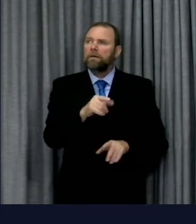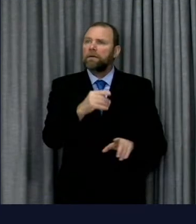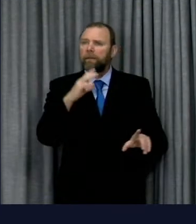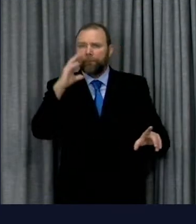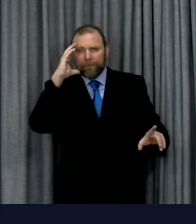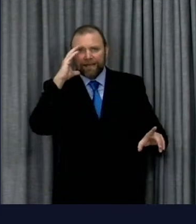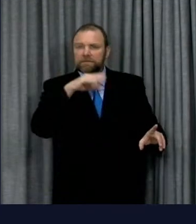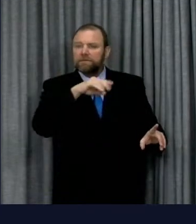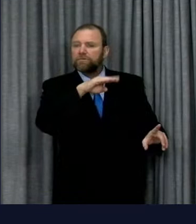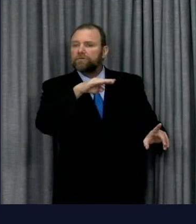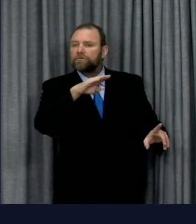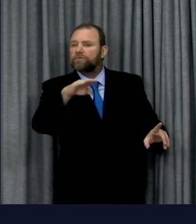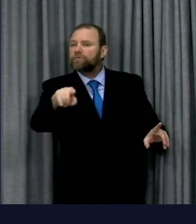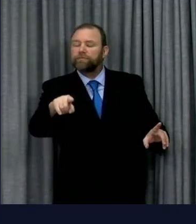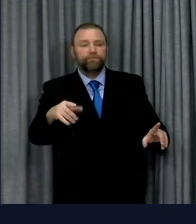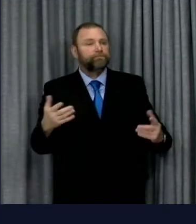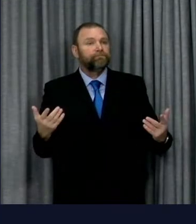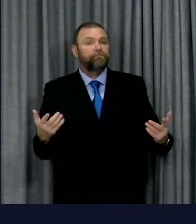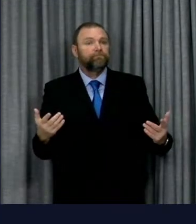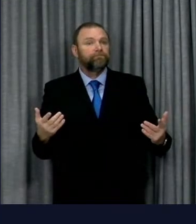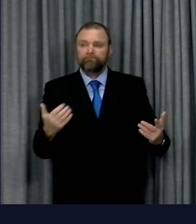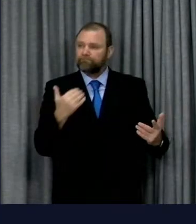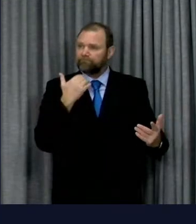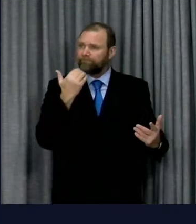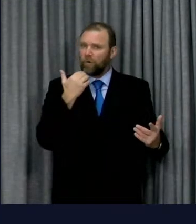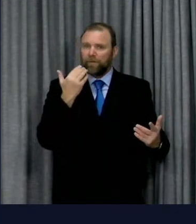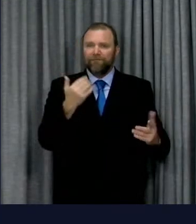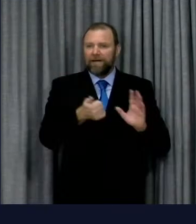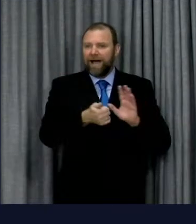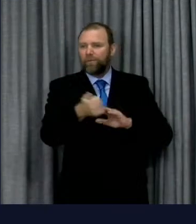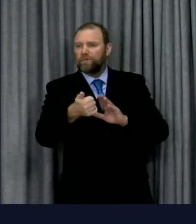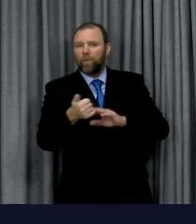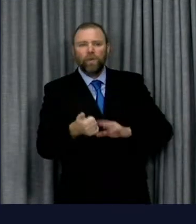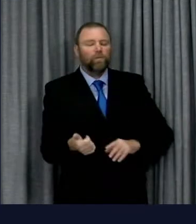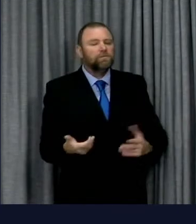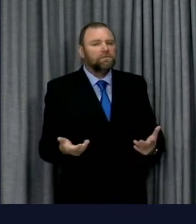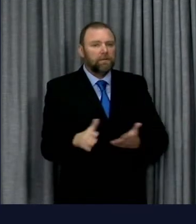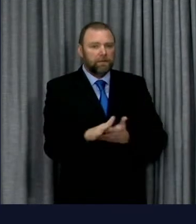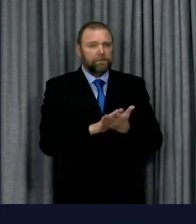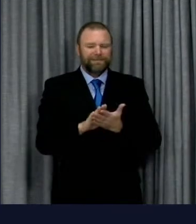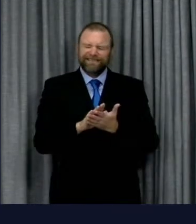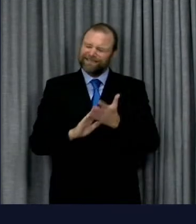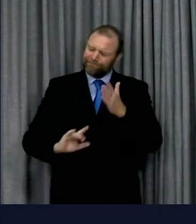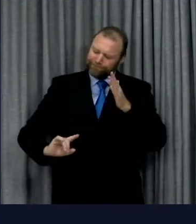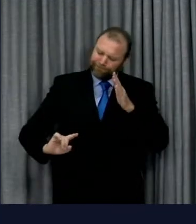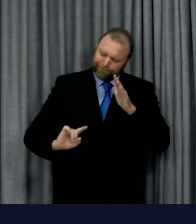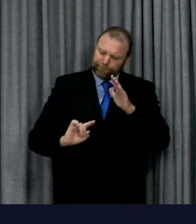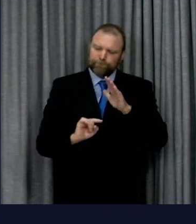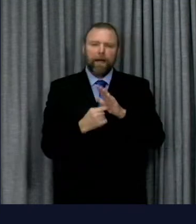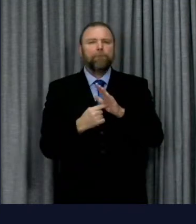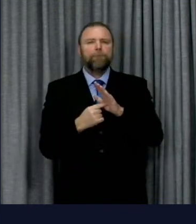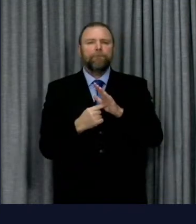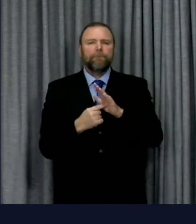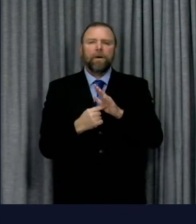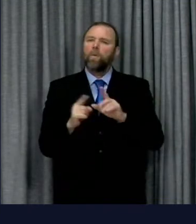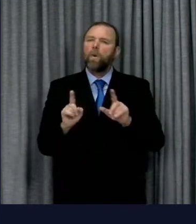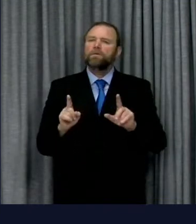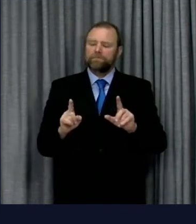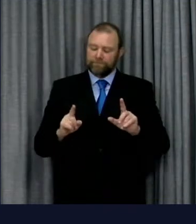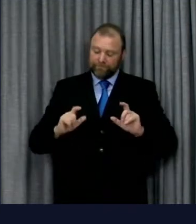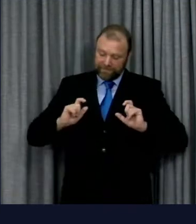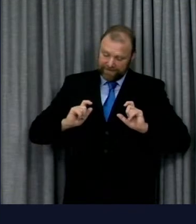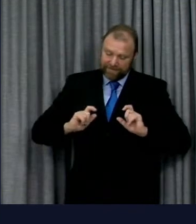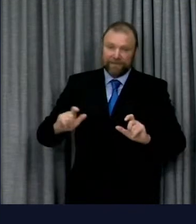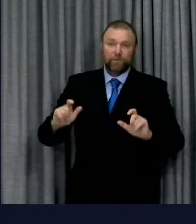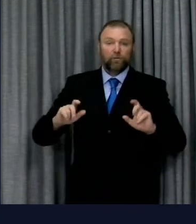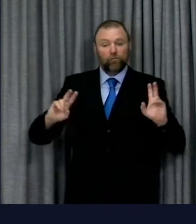capacity within the hospital for people to flow through the system as is necessary. So the single most important thing we can do is to